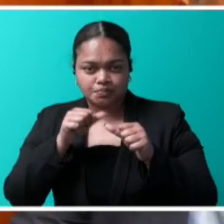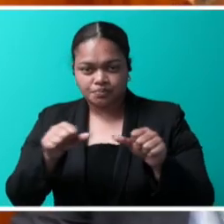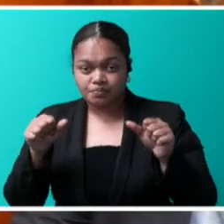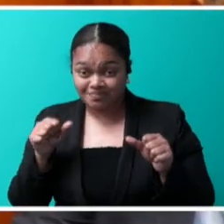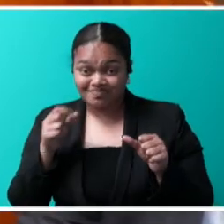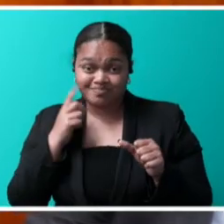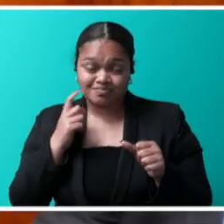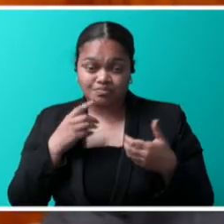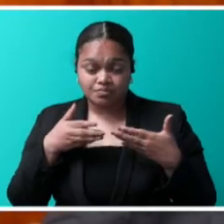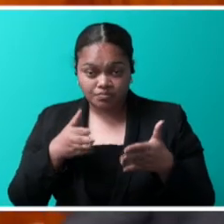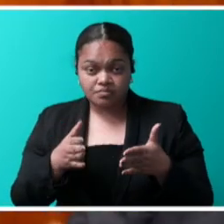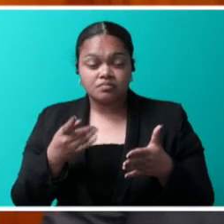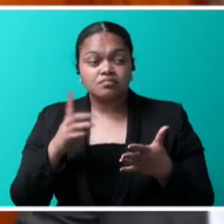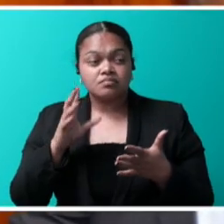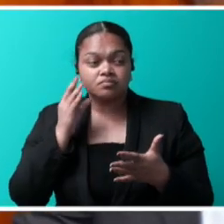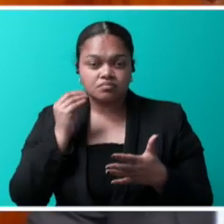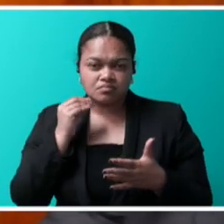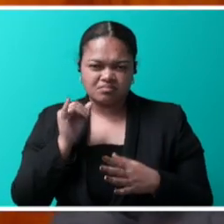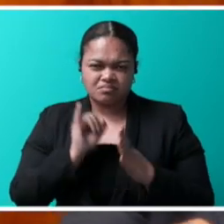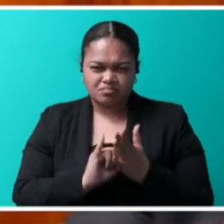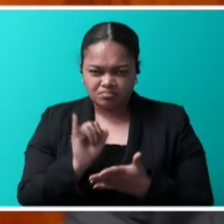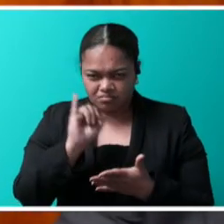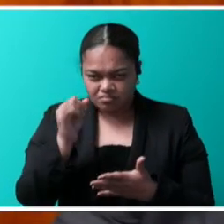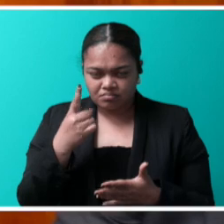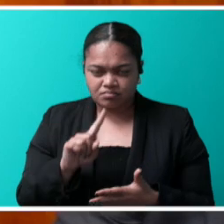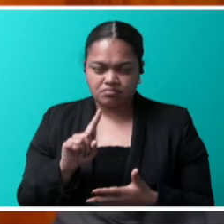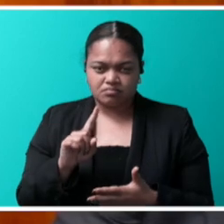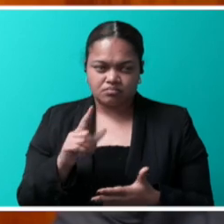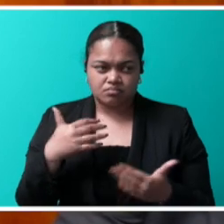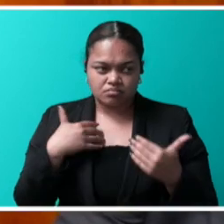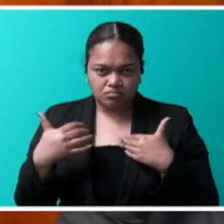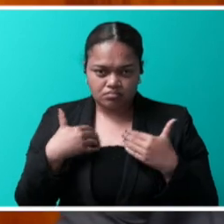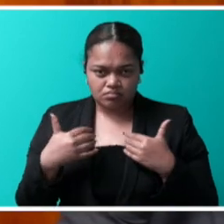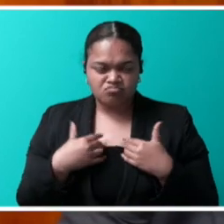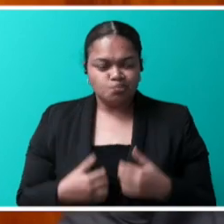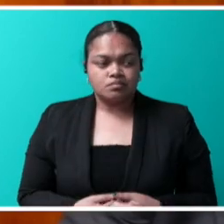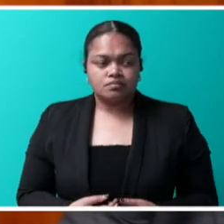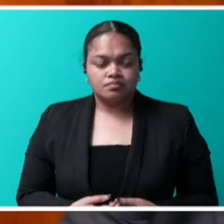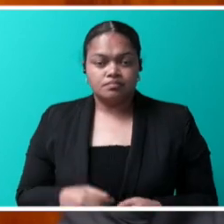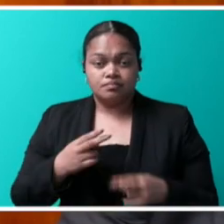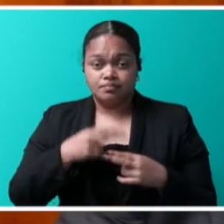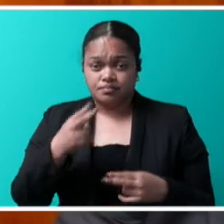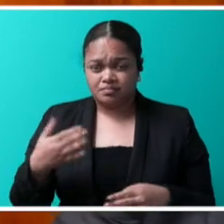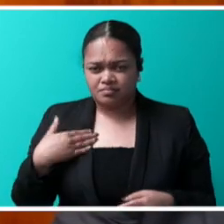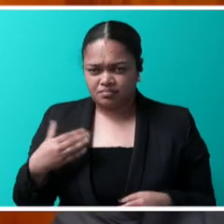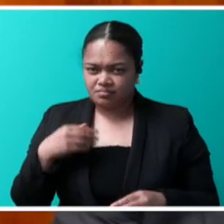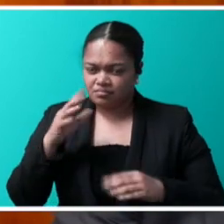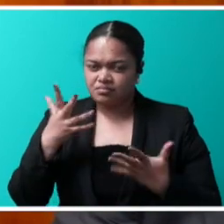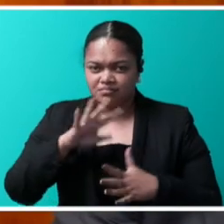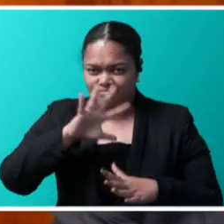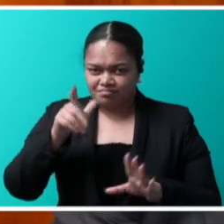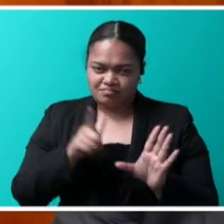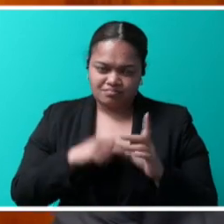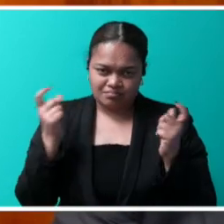and Sugar Industry and the Fiji National University. The International Day for Plant Health is observed globally every year